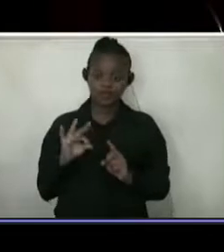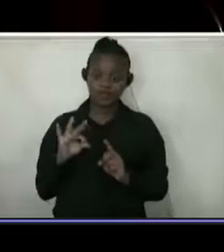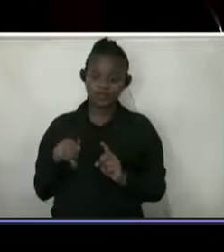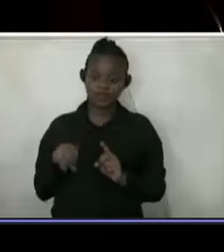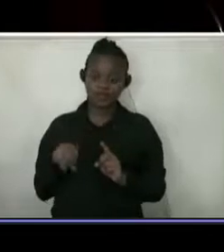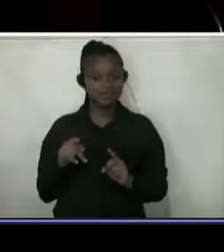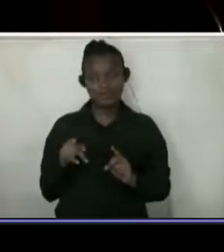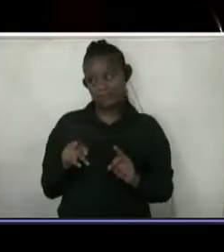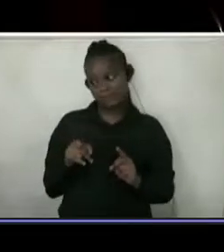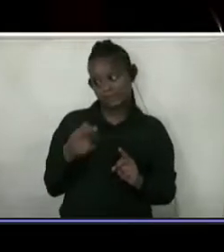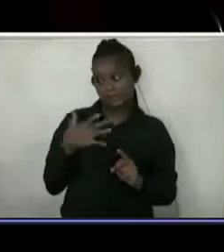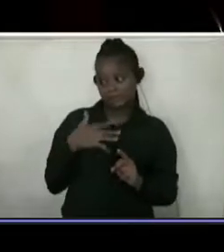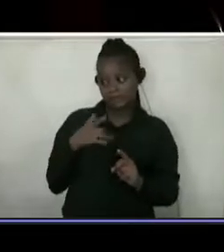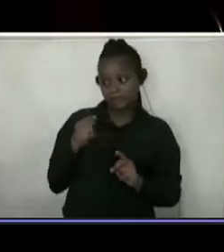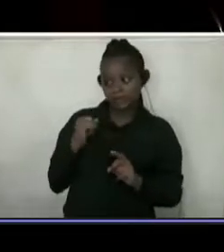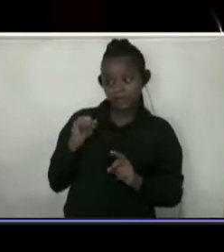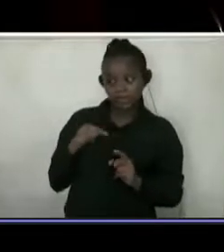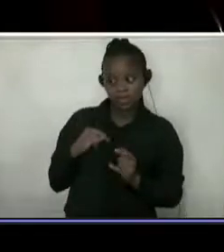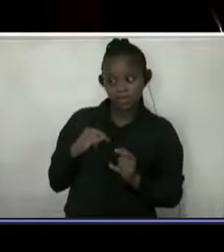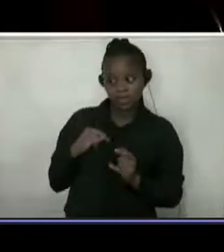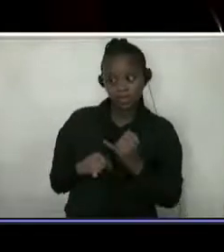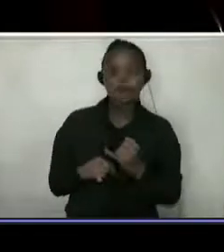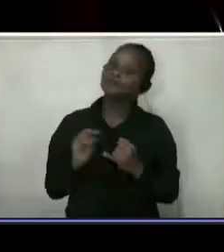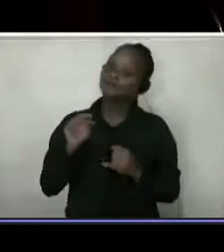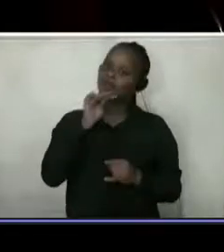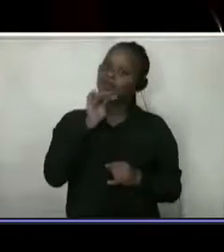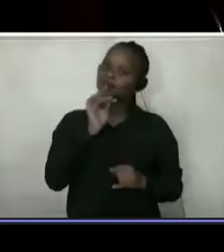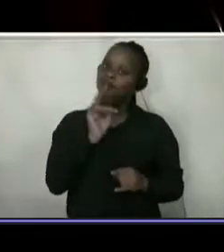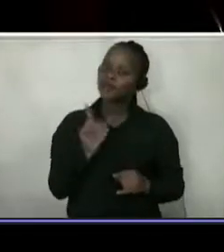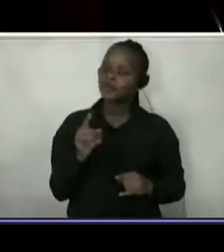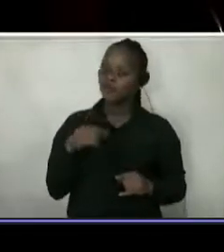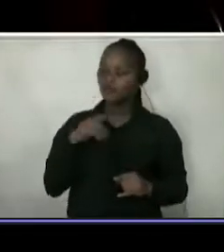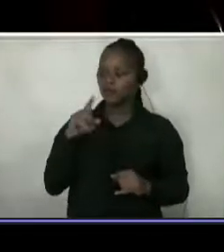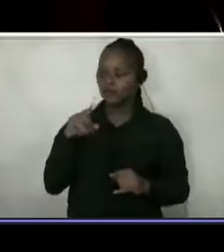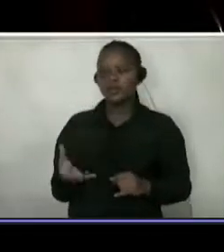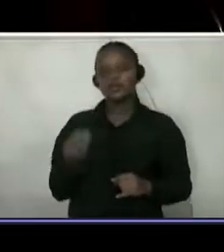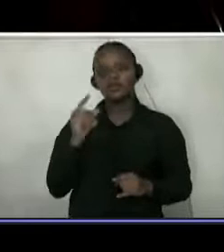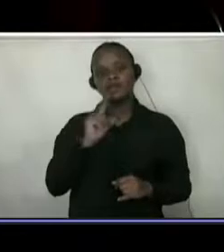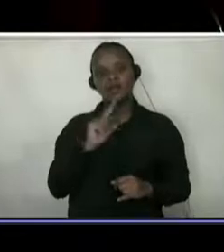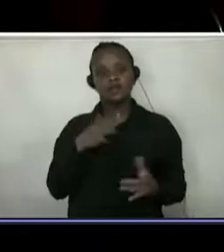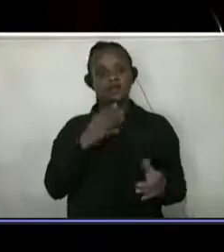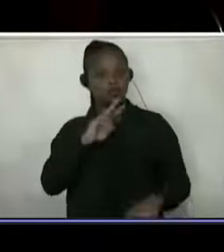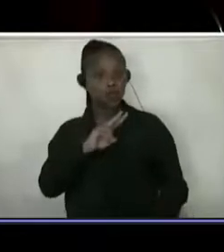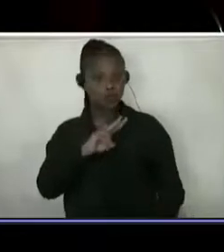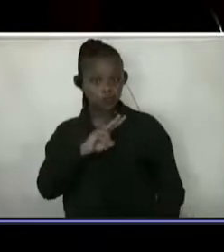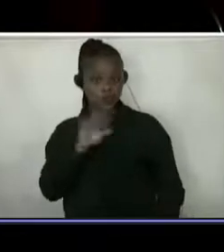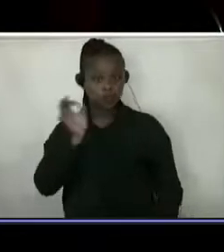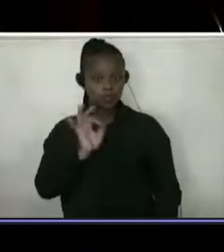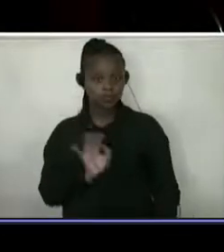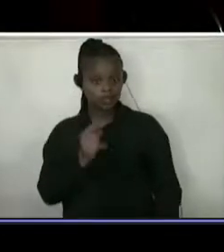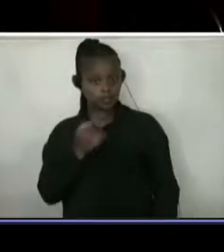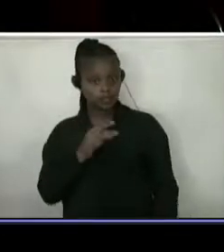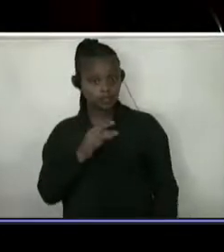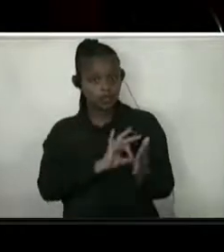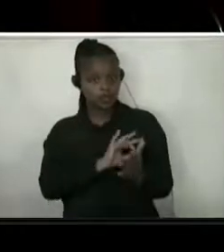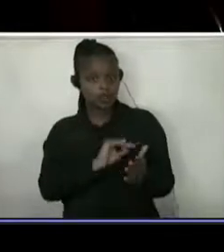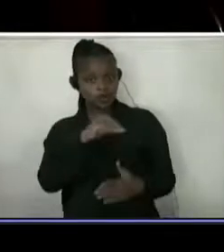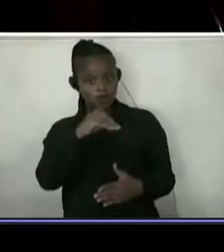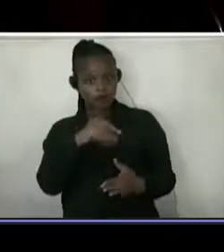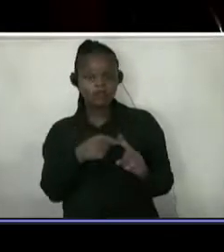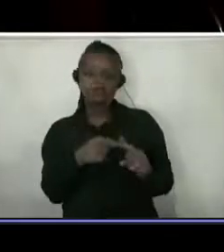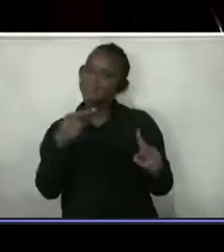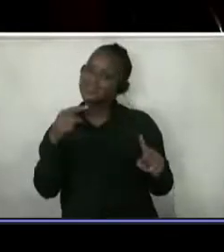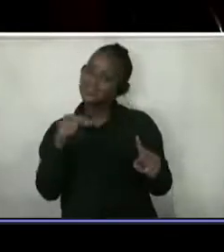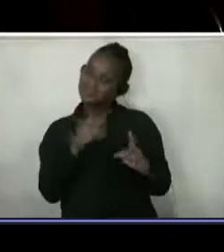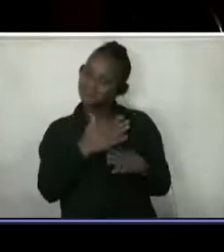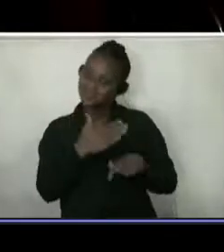party must get a minimum of 1 or 2% of the vote before they can take up a seat in municipalities or provincial governments.